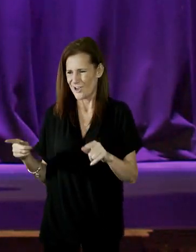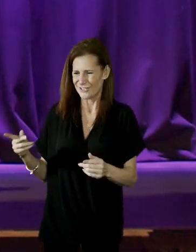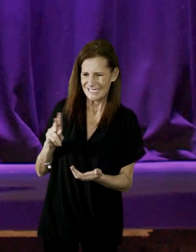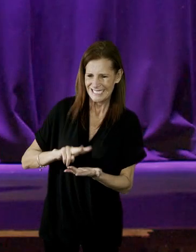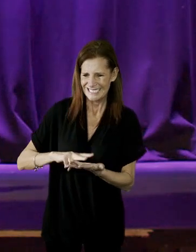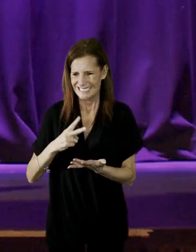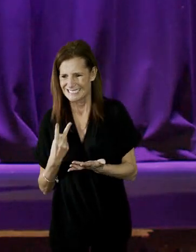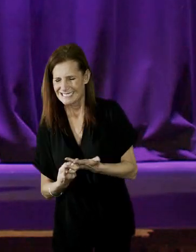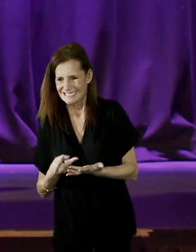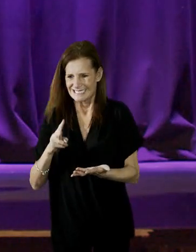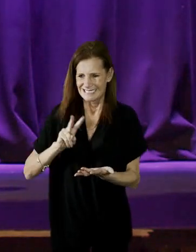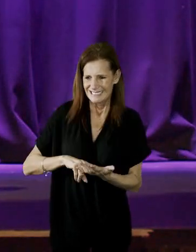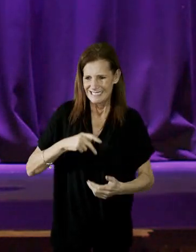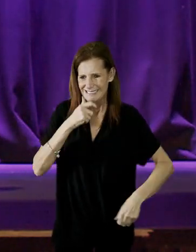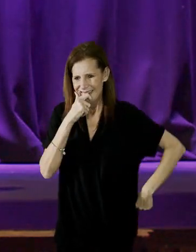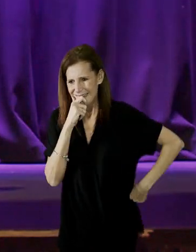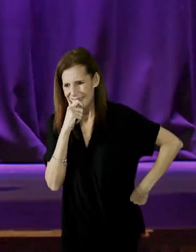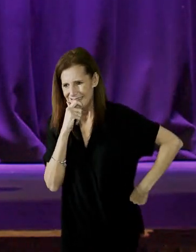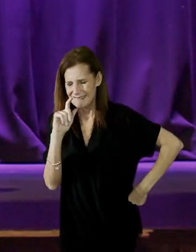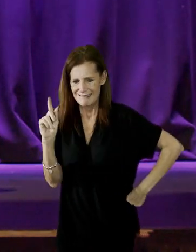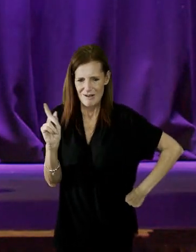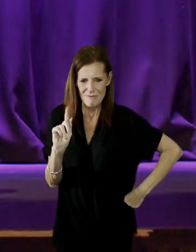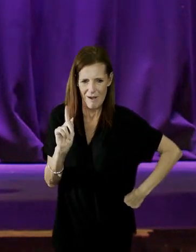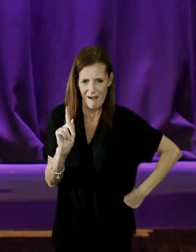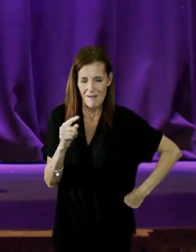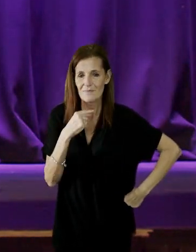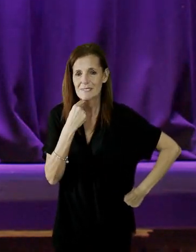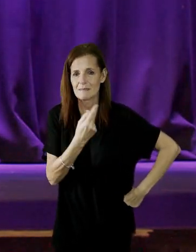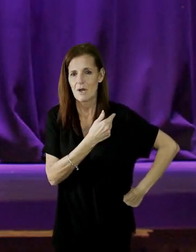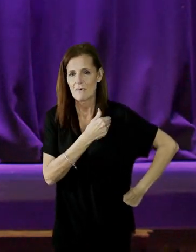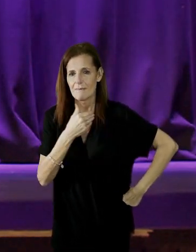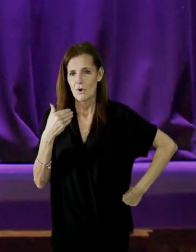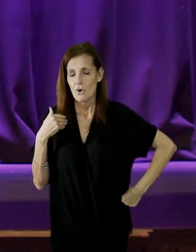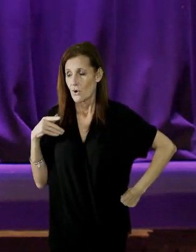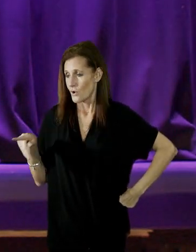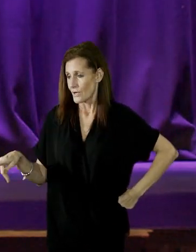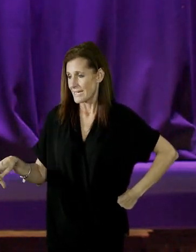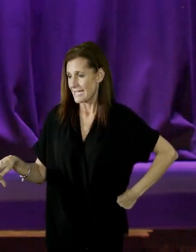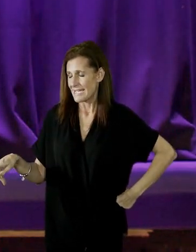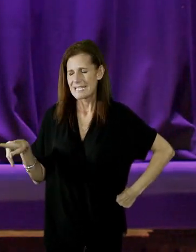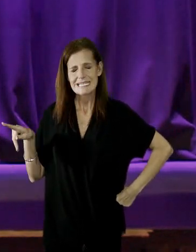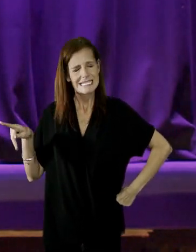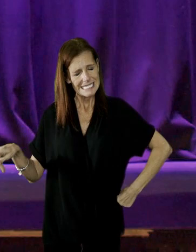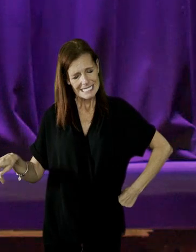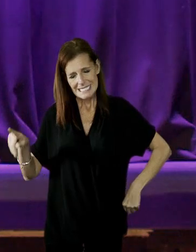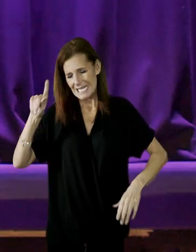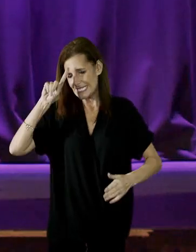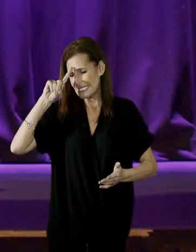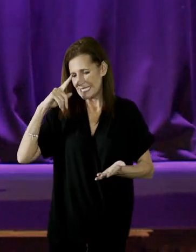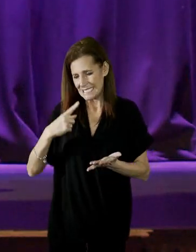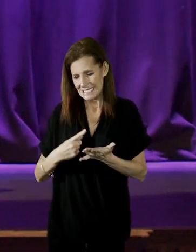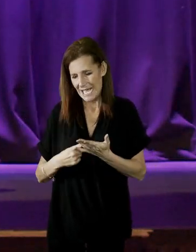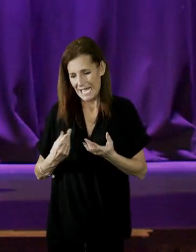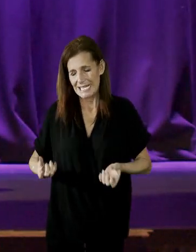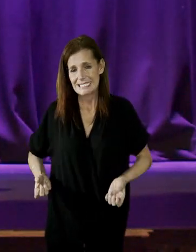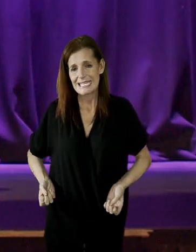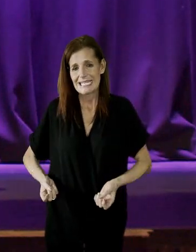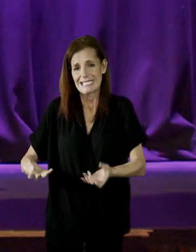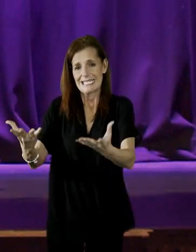what he was going to do. And in the morning, he made the incredibly selfless decision to give away his